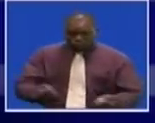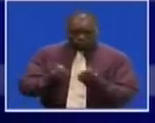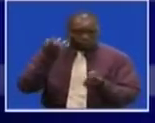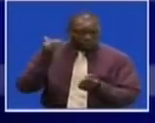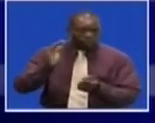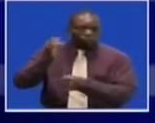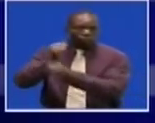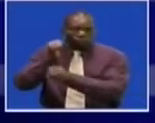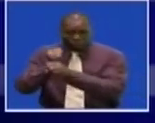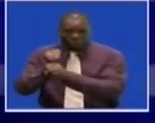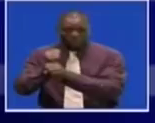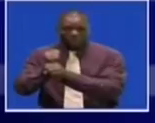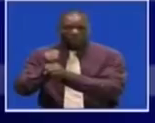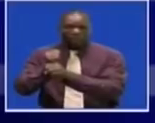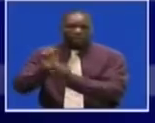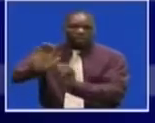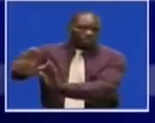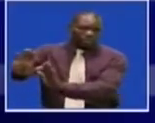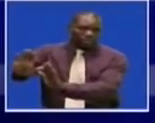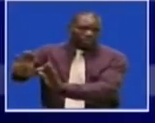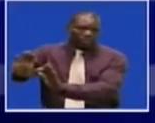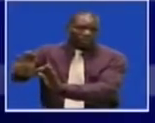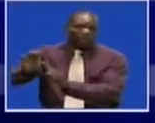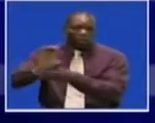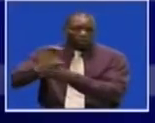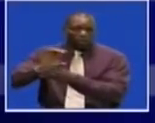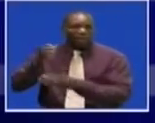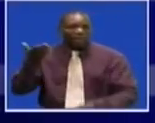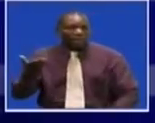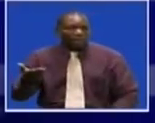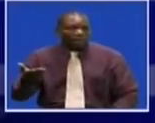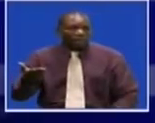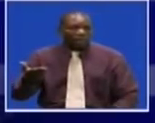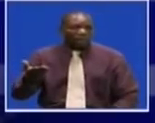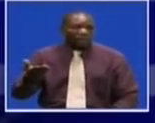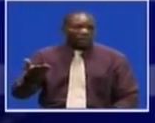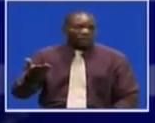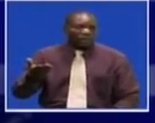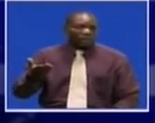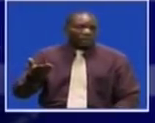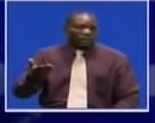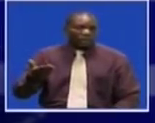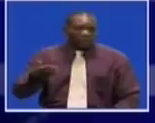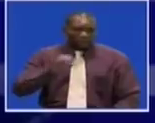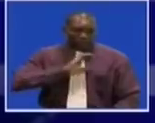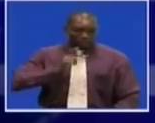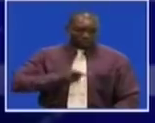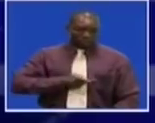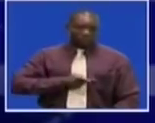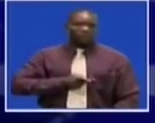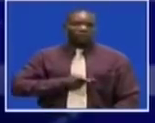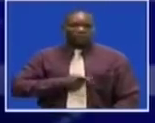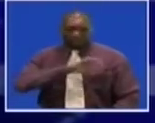its state-of-the-art smelter in Chambishi on the copper belt. Chambishi Metals, with a workforce of